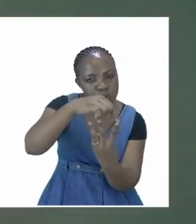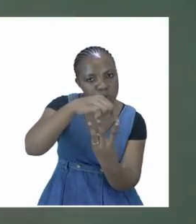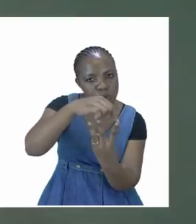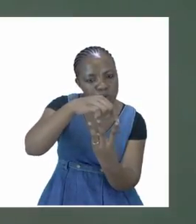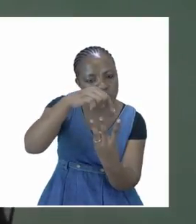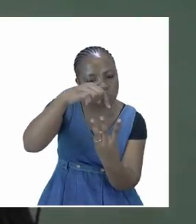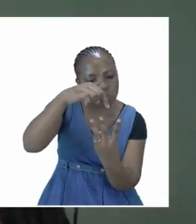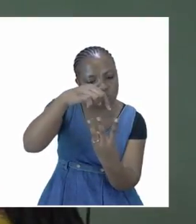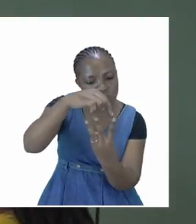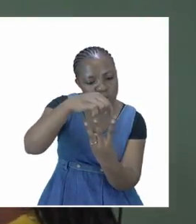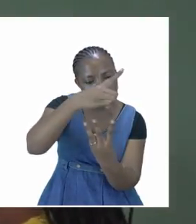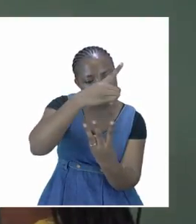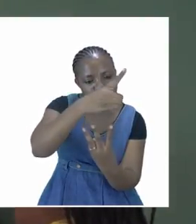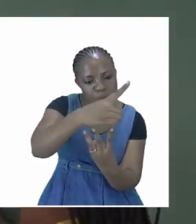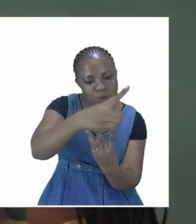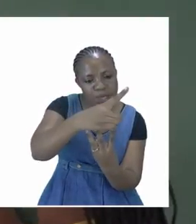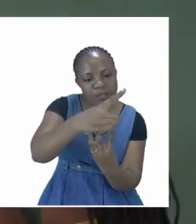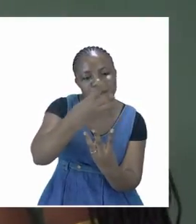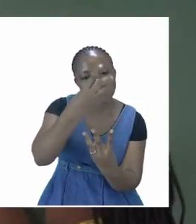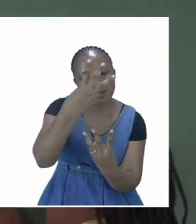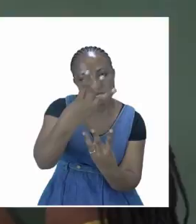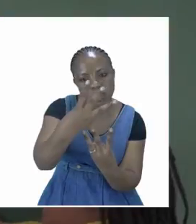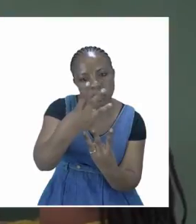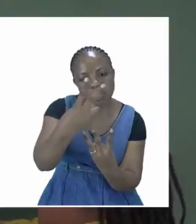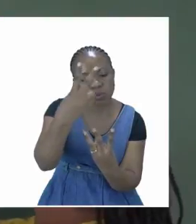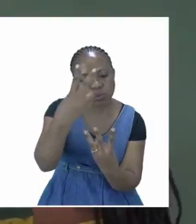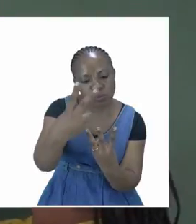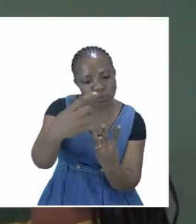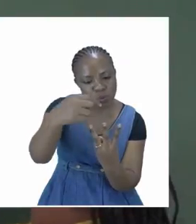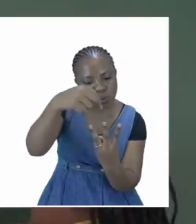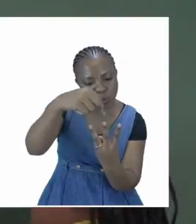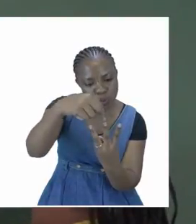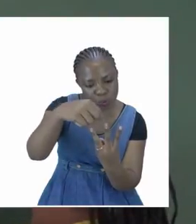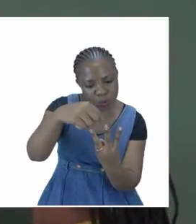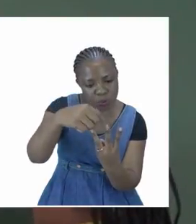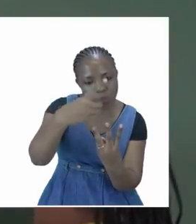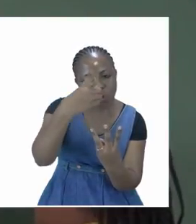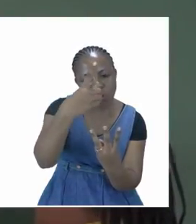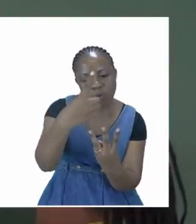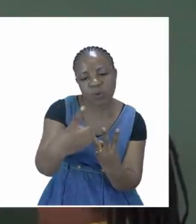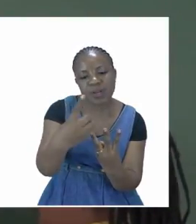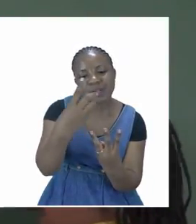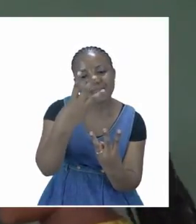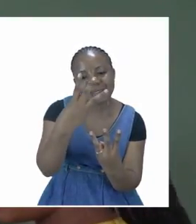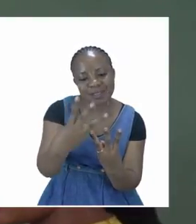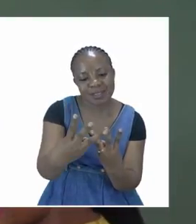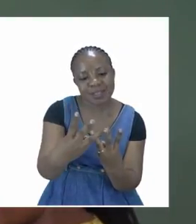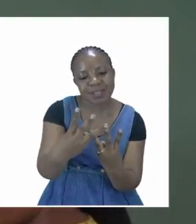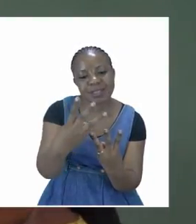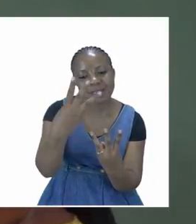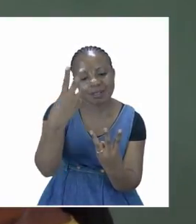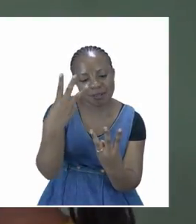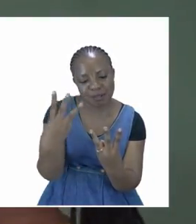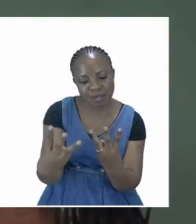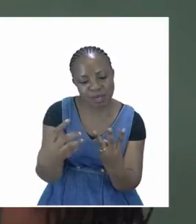133 is going to be on this side. Let's see. So we have